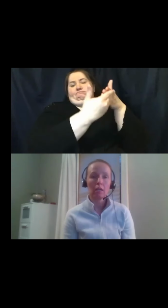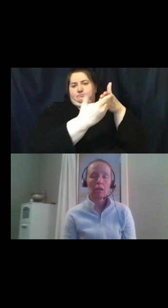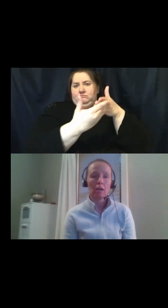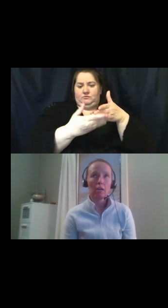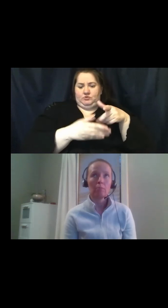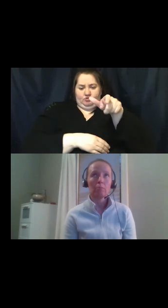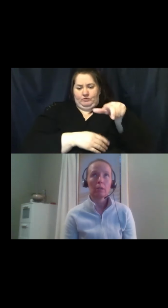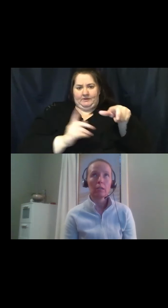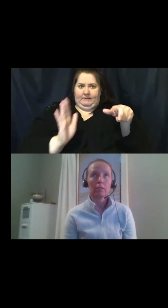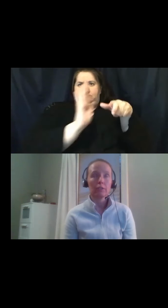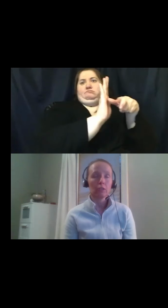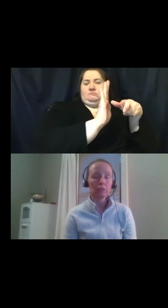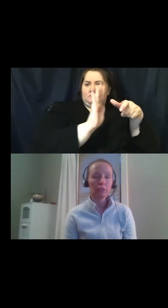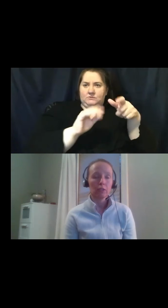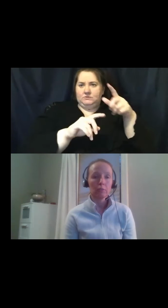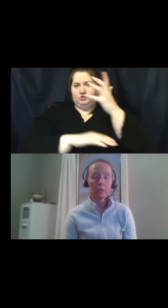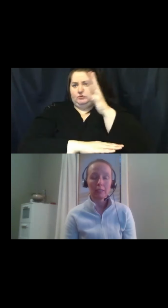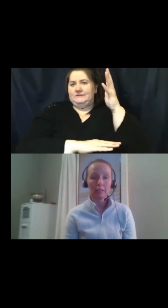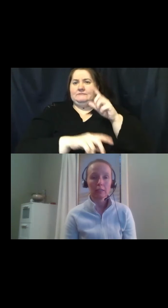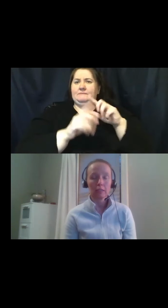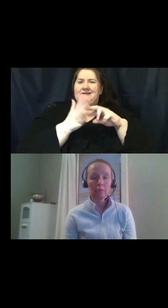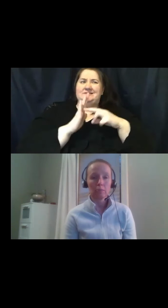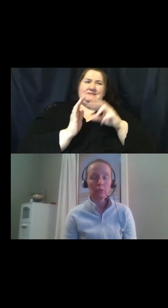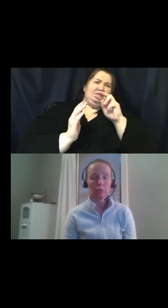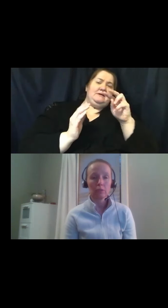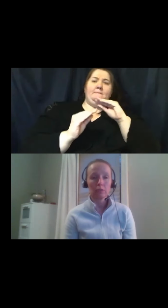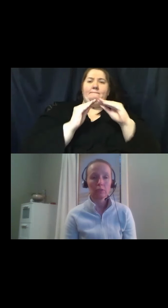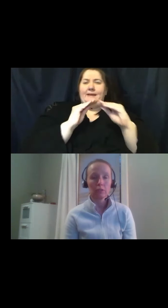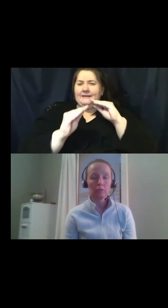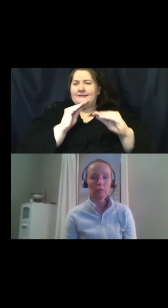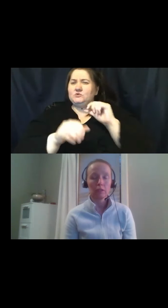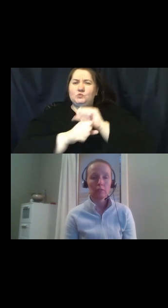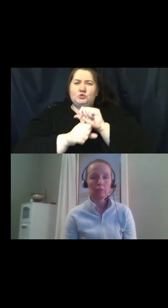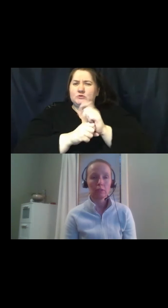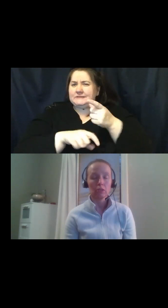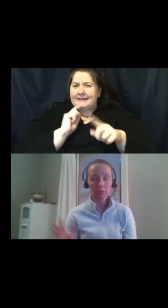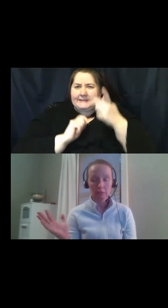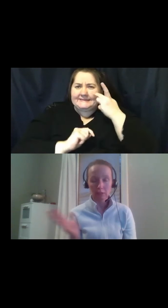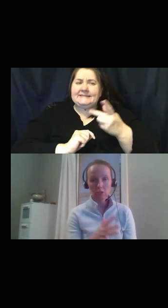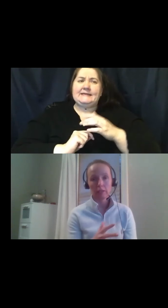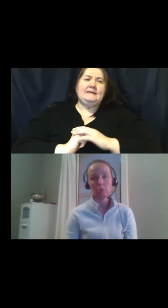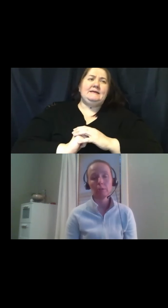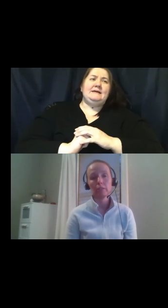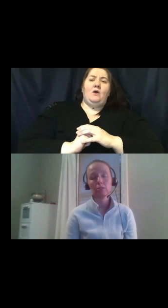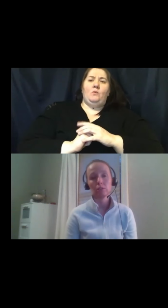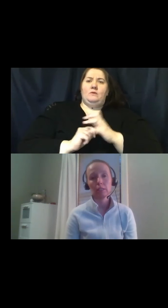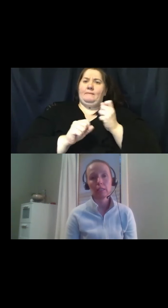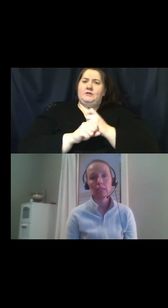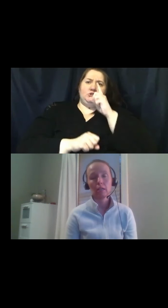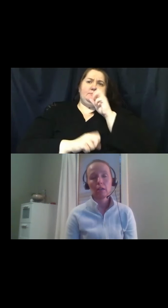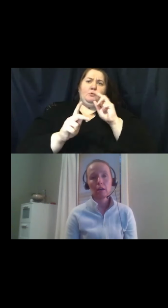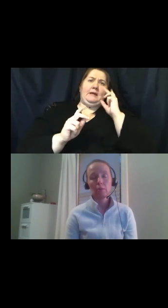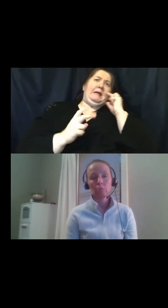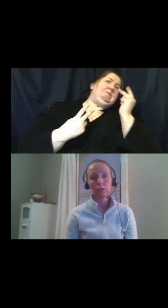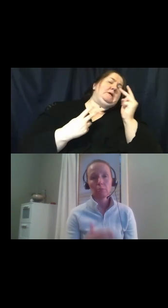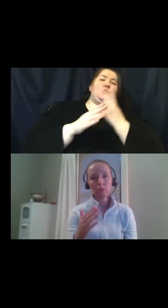will be difficult for maintenance for the use of the trail, but